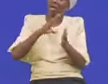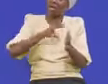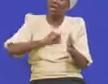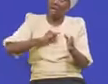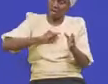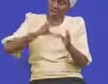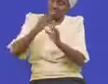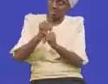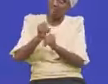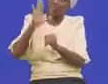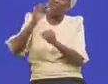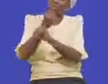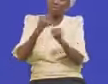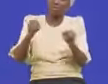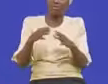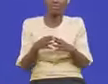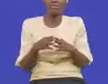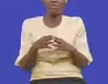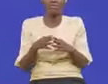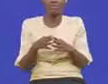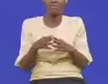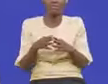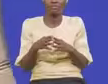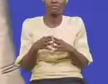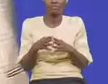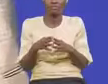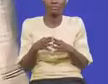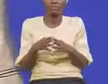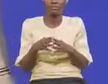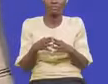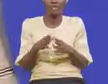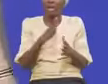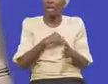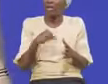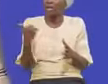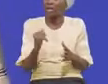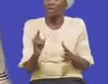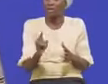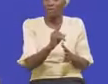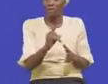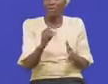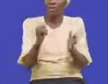Kristo me xɔ nu vɔ tsɔtsɔ ke eye me xɔ wo ɖeɖe kpɔkpɔ.